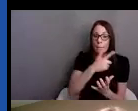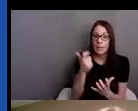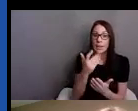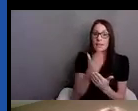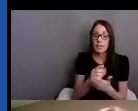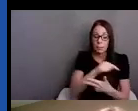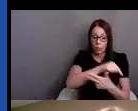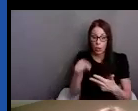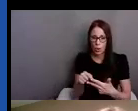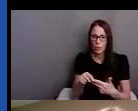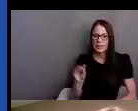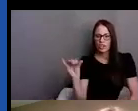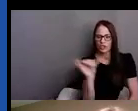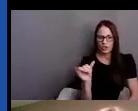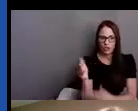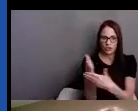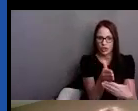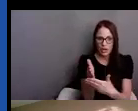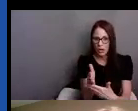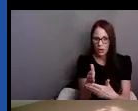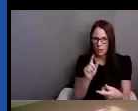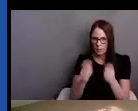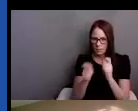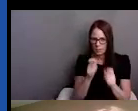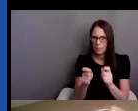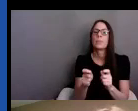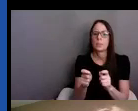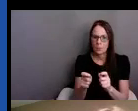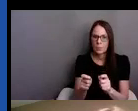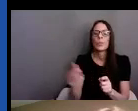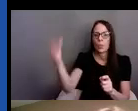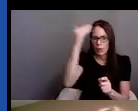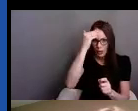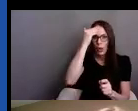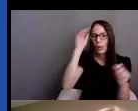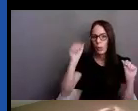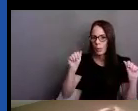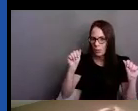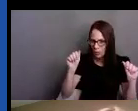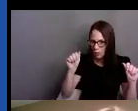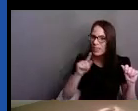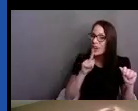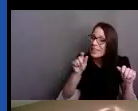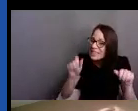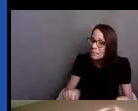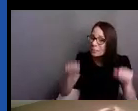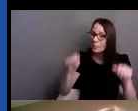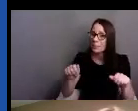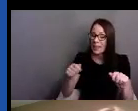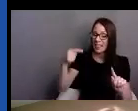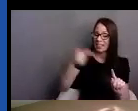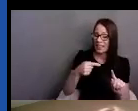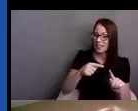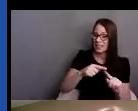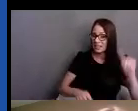shared mutations that have been seen, we know that there's a potential that this particular variant could be more transmissible